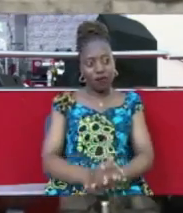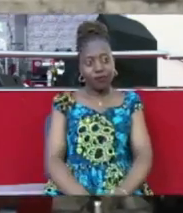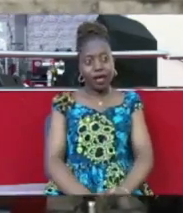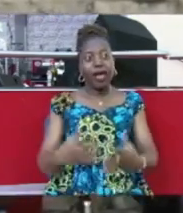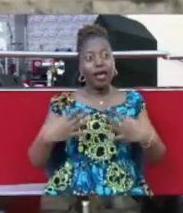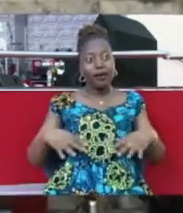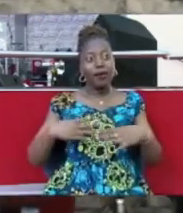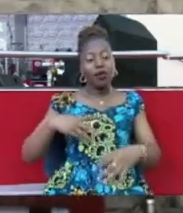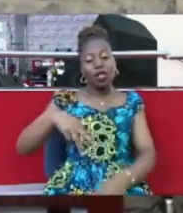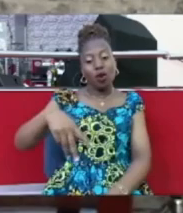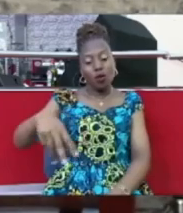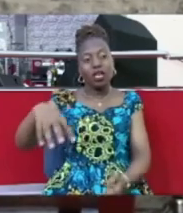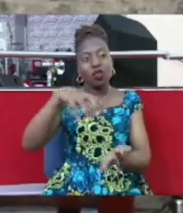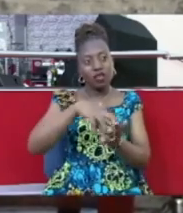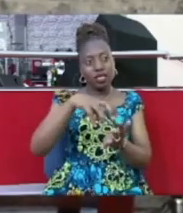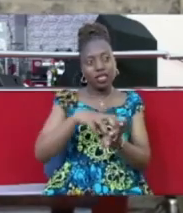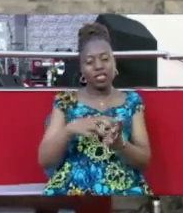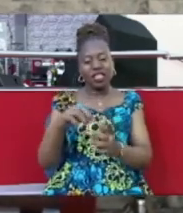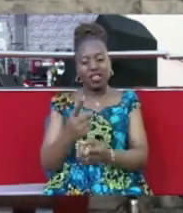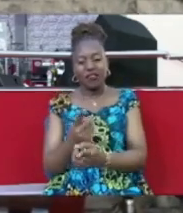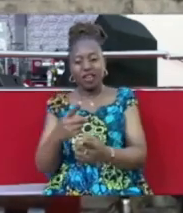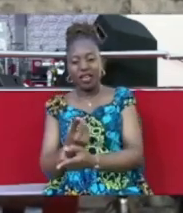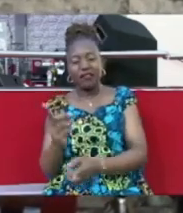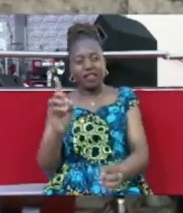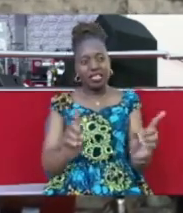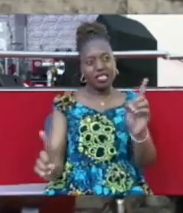people walked on stage in majestic ways.